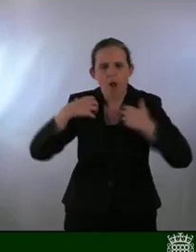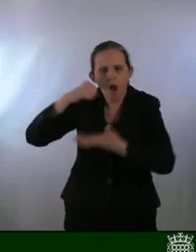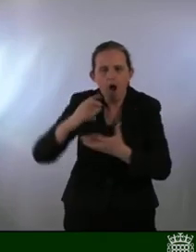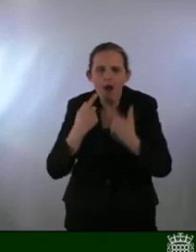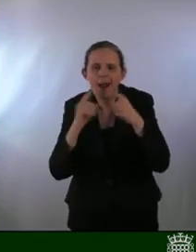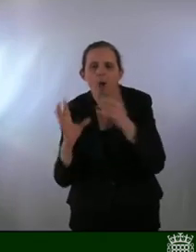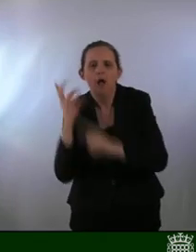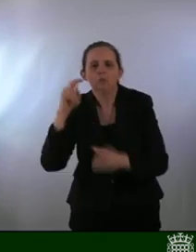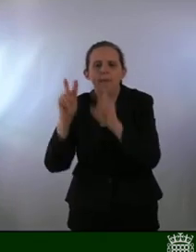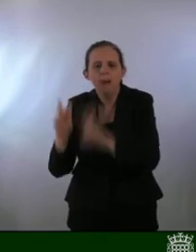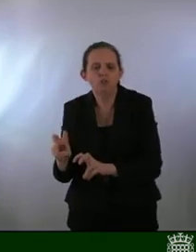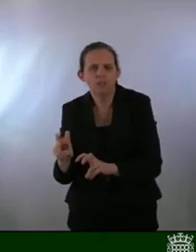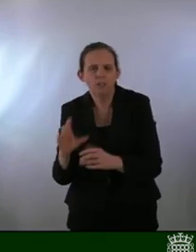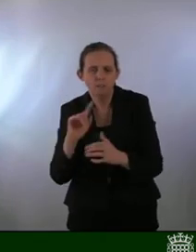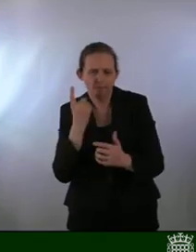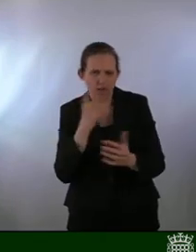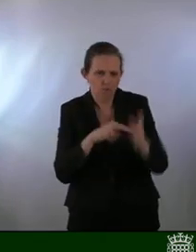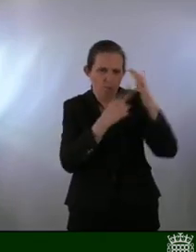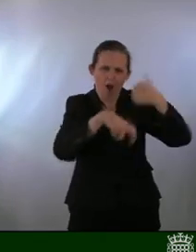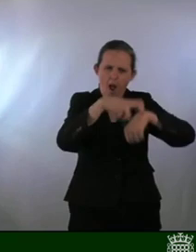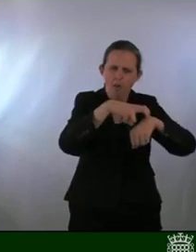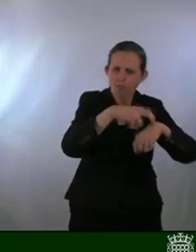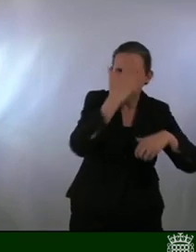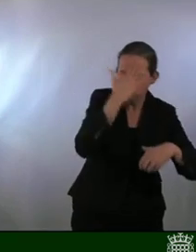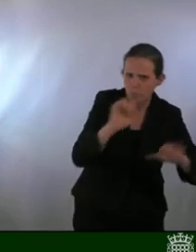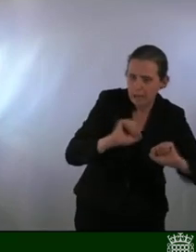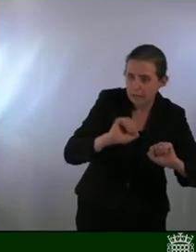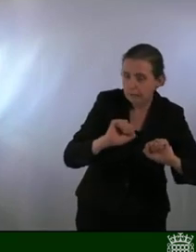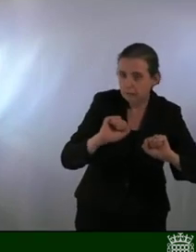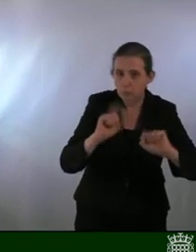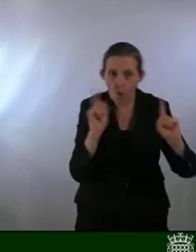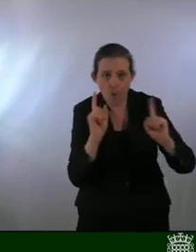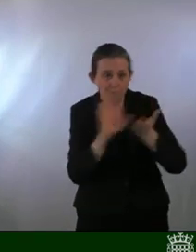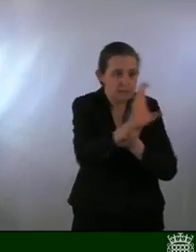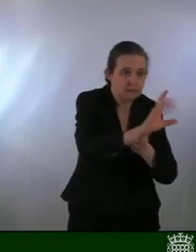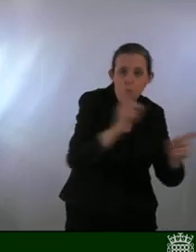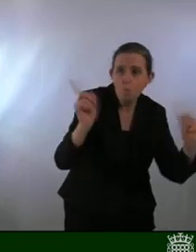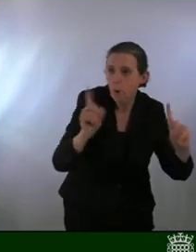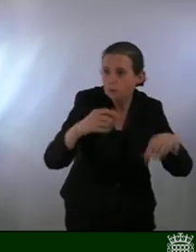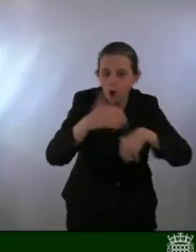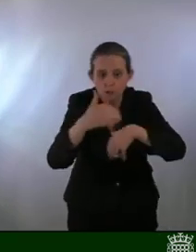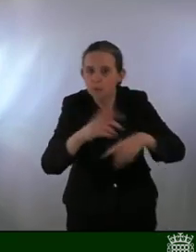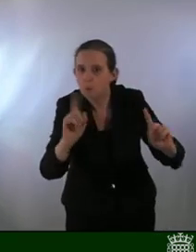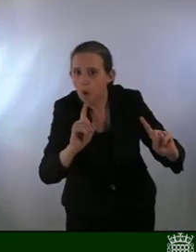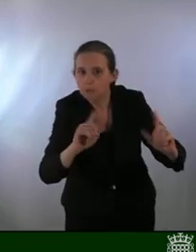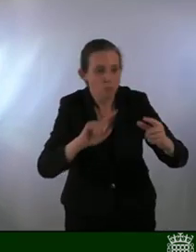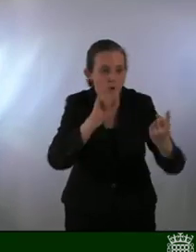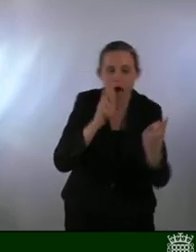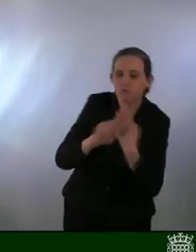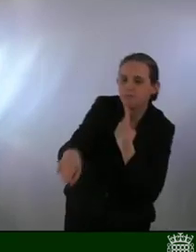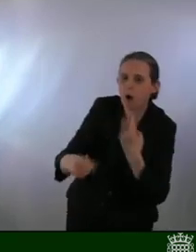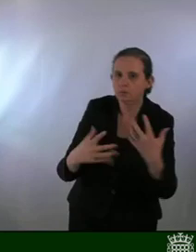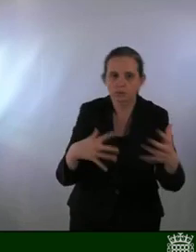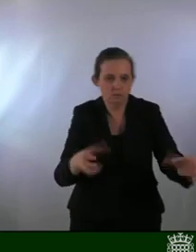to what the consequentials are for our funding in Northern Ireland. This inhibits our ability to respond to this